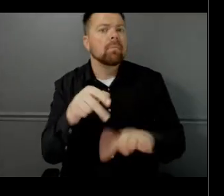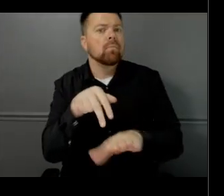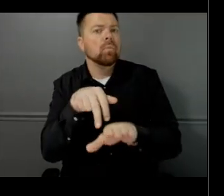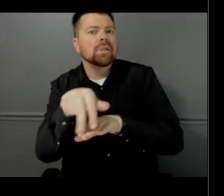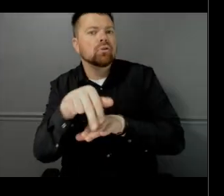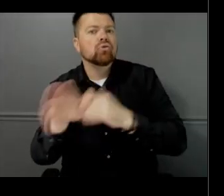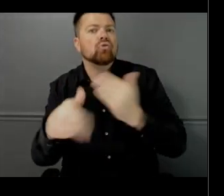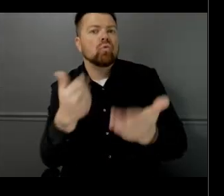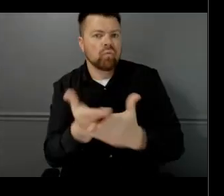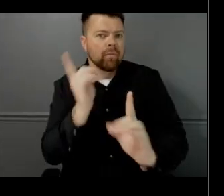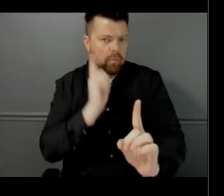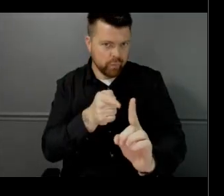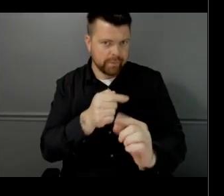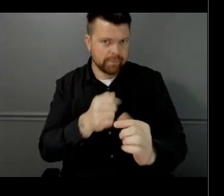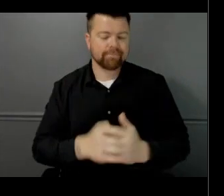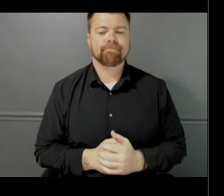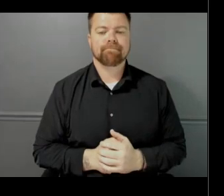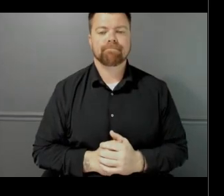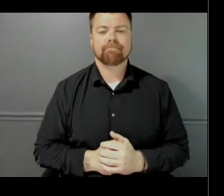point.